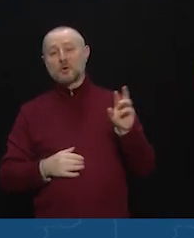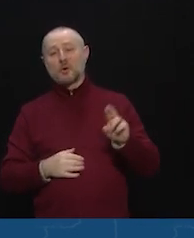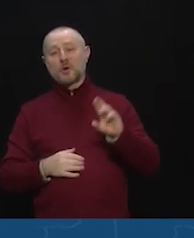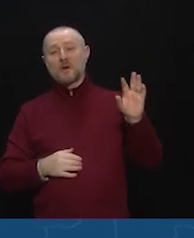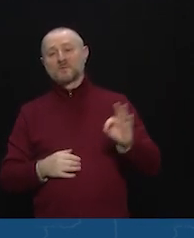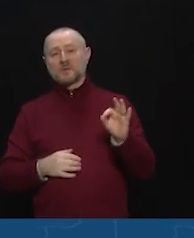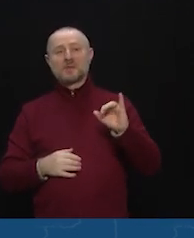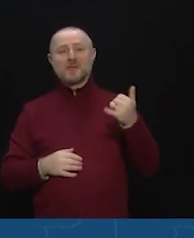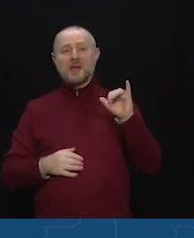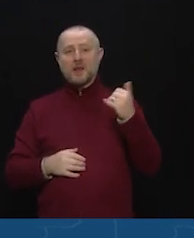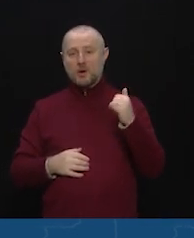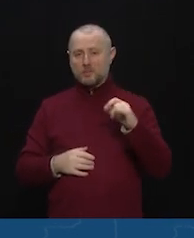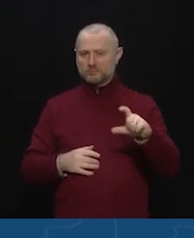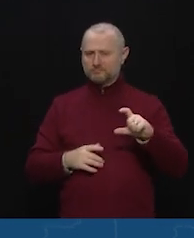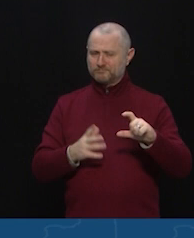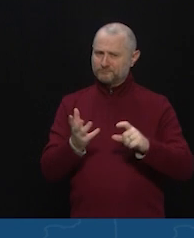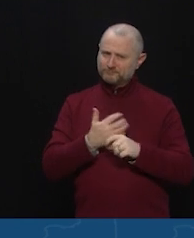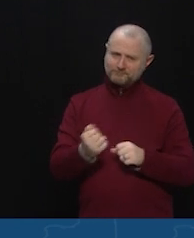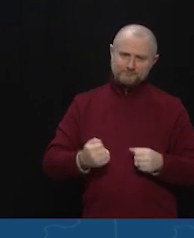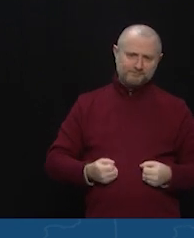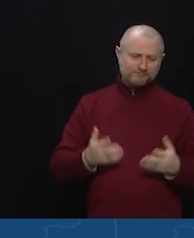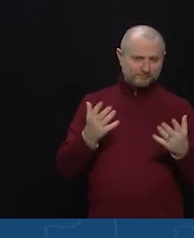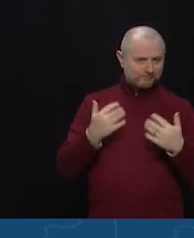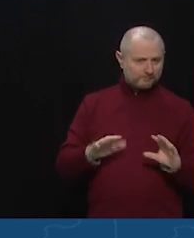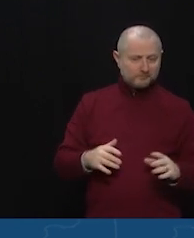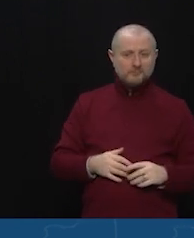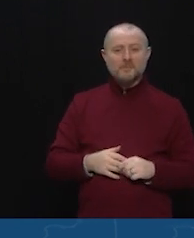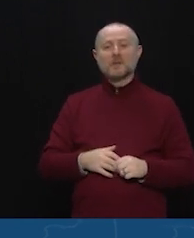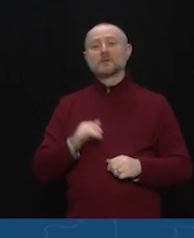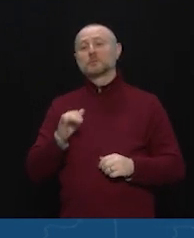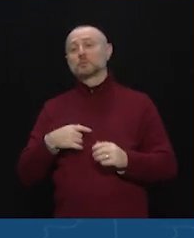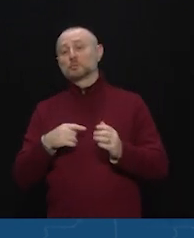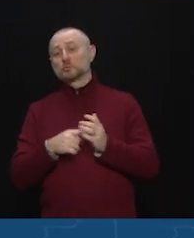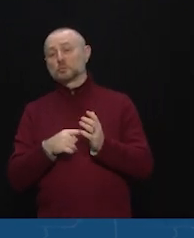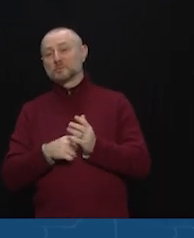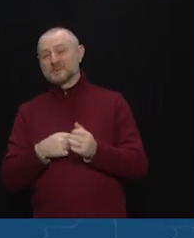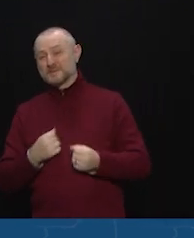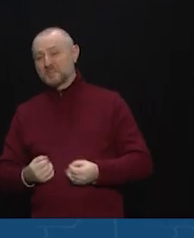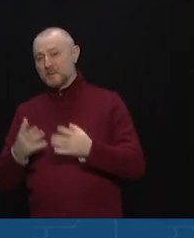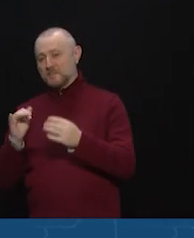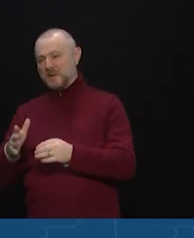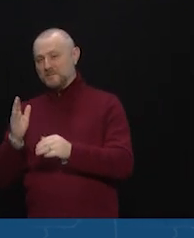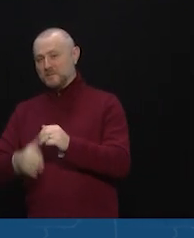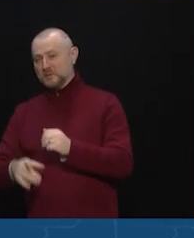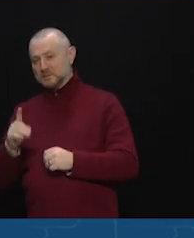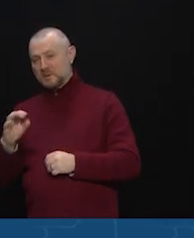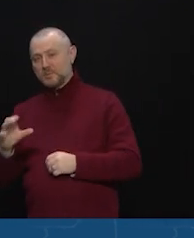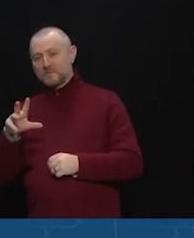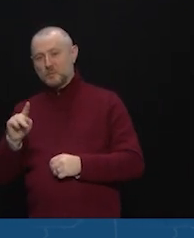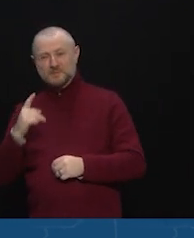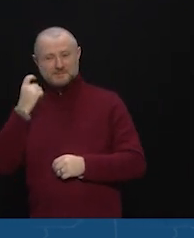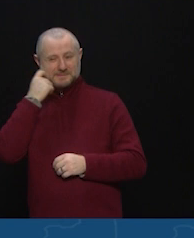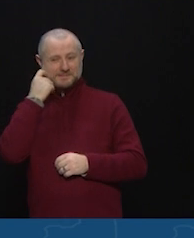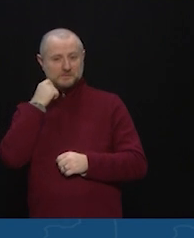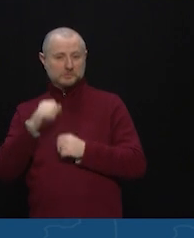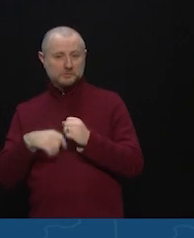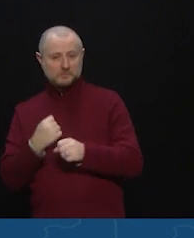here. And that had to be spent by December 31st of the current year. We